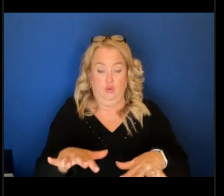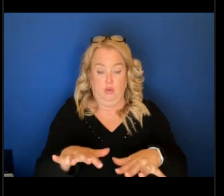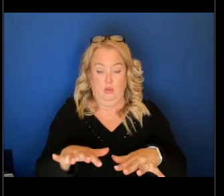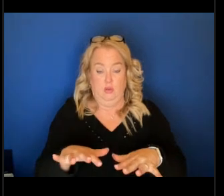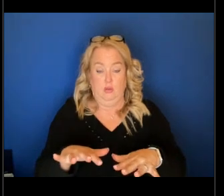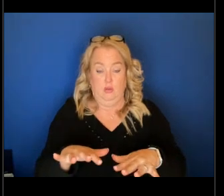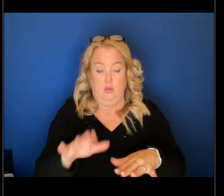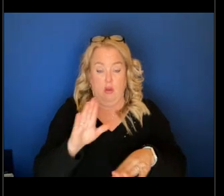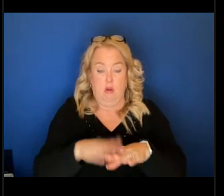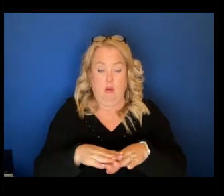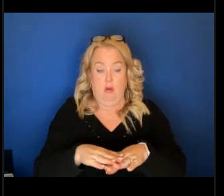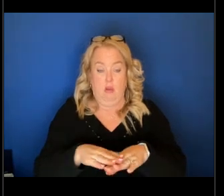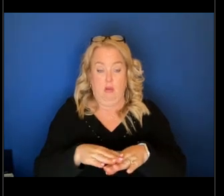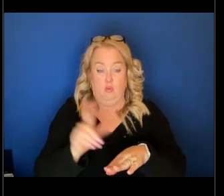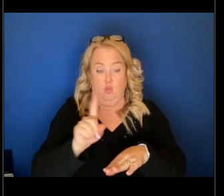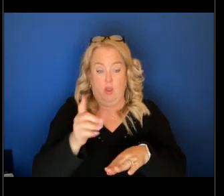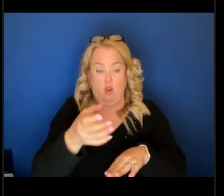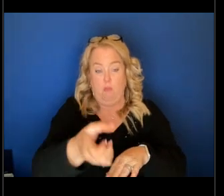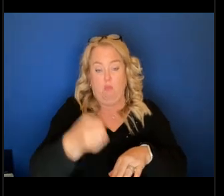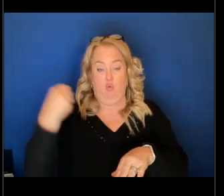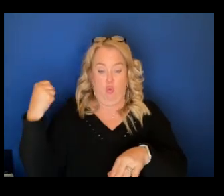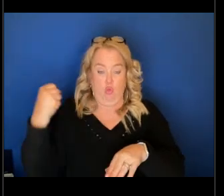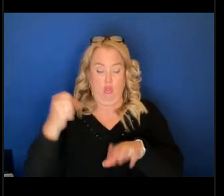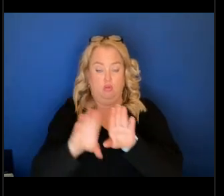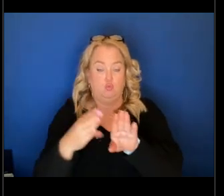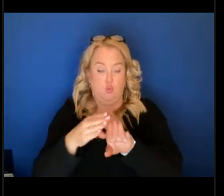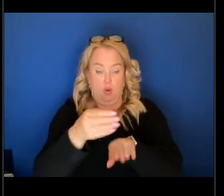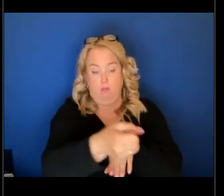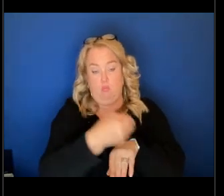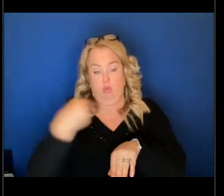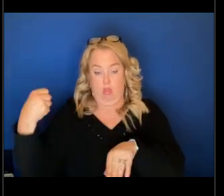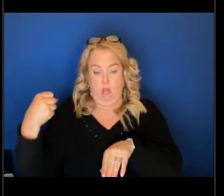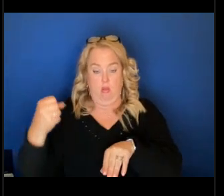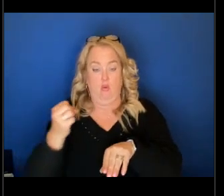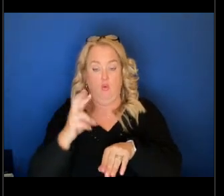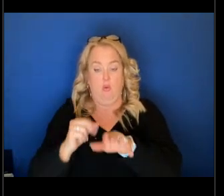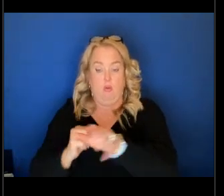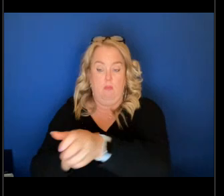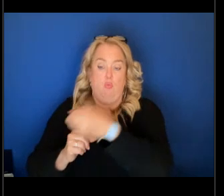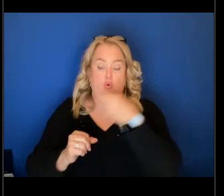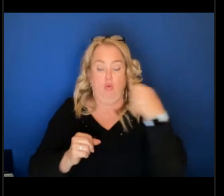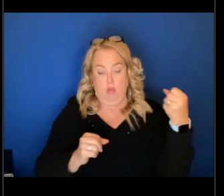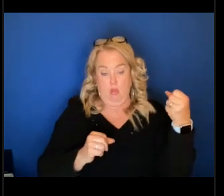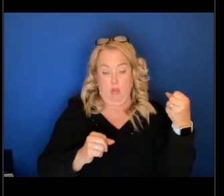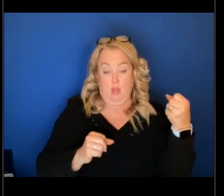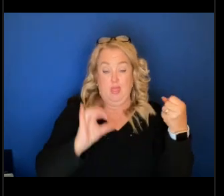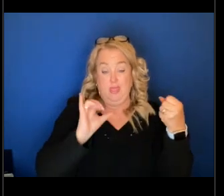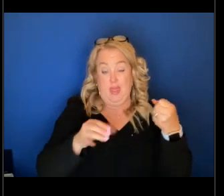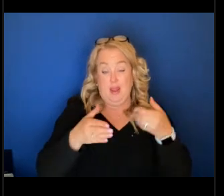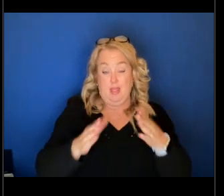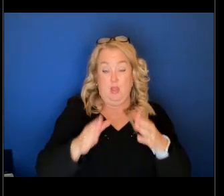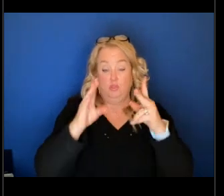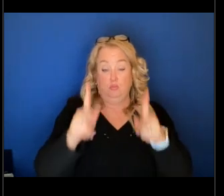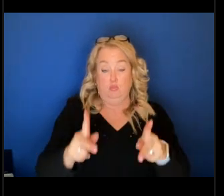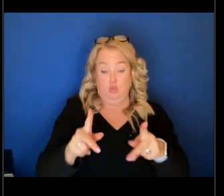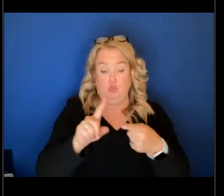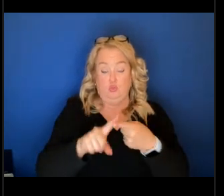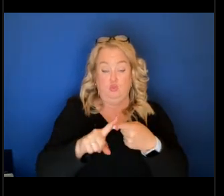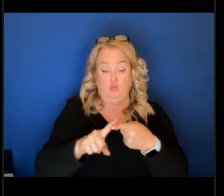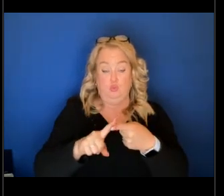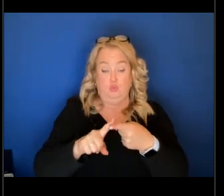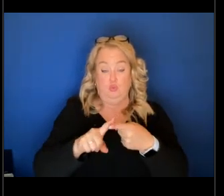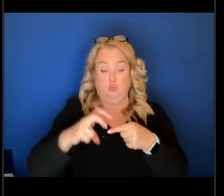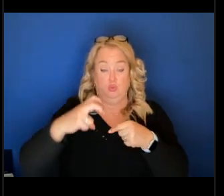floor space on the pull side of the door. This allows someone to